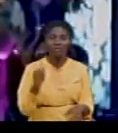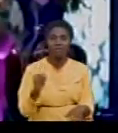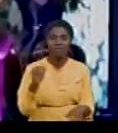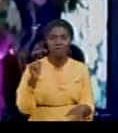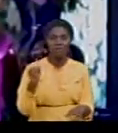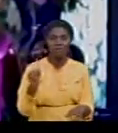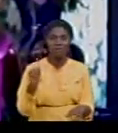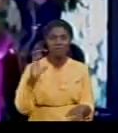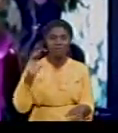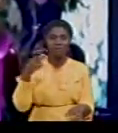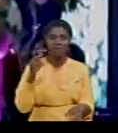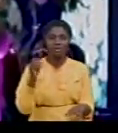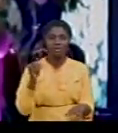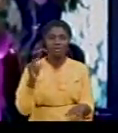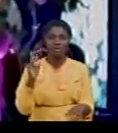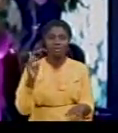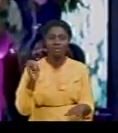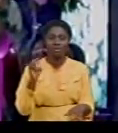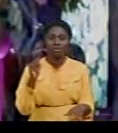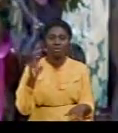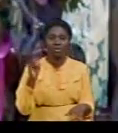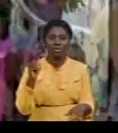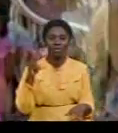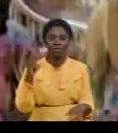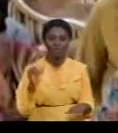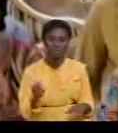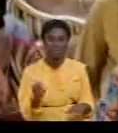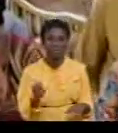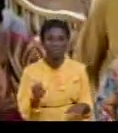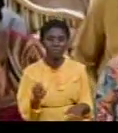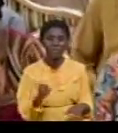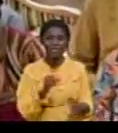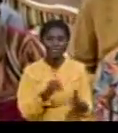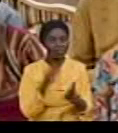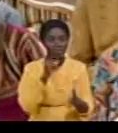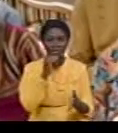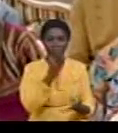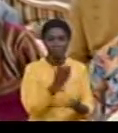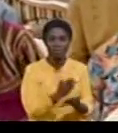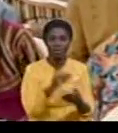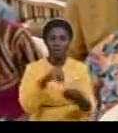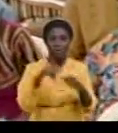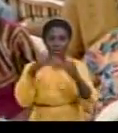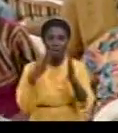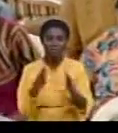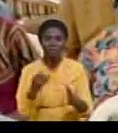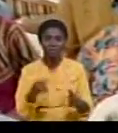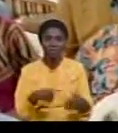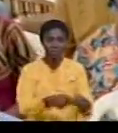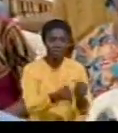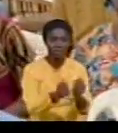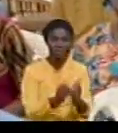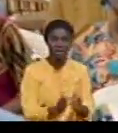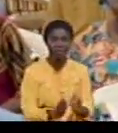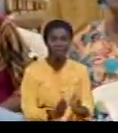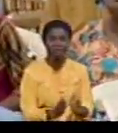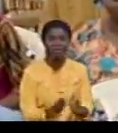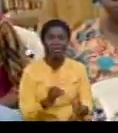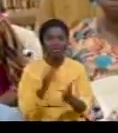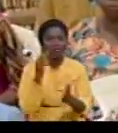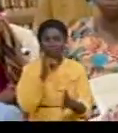stop in the Acts of the Apostles. Being born again did not stop in the